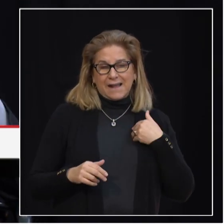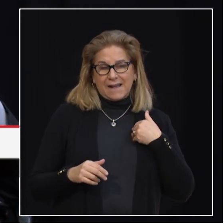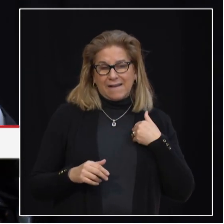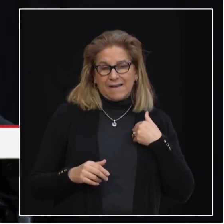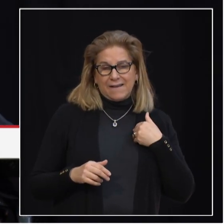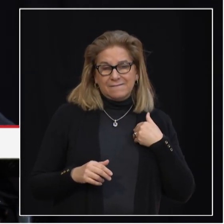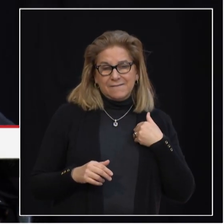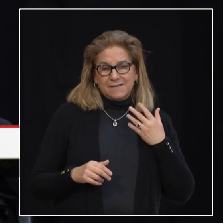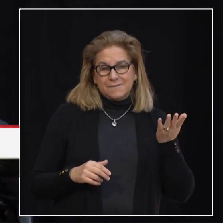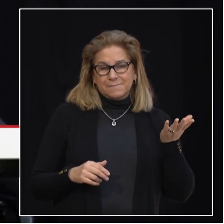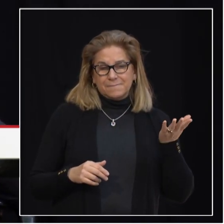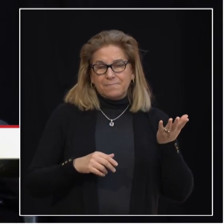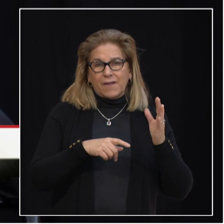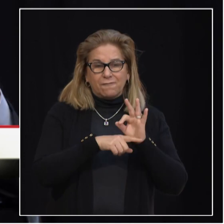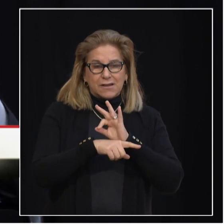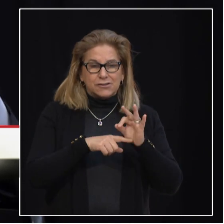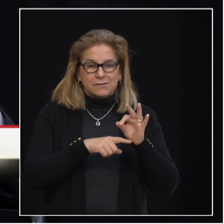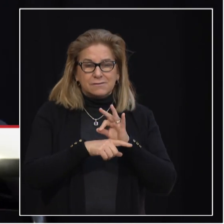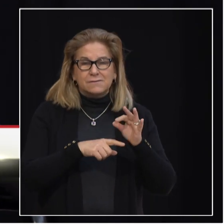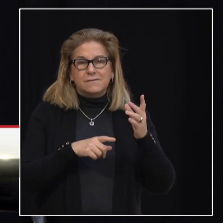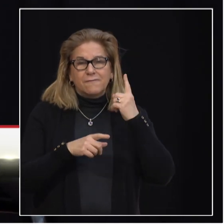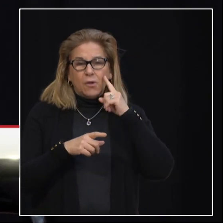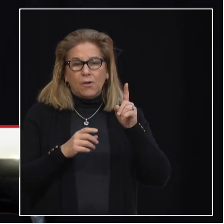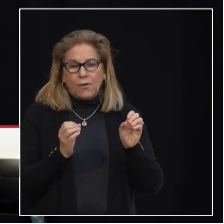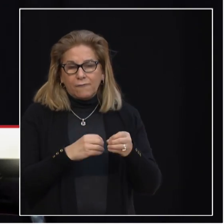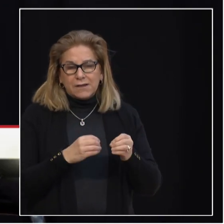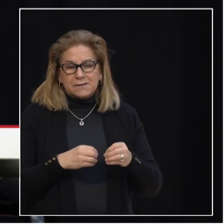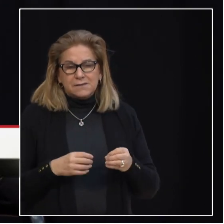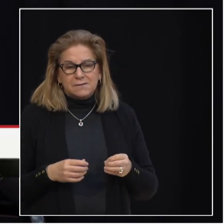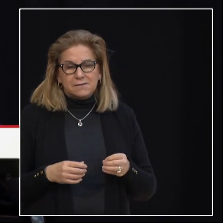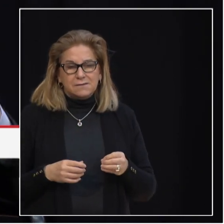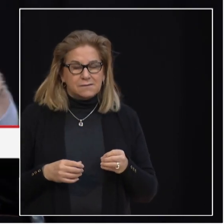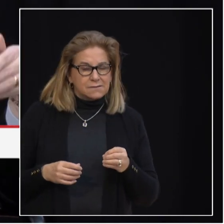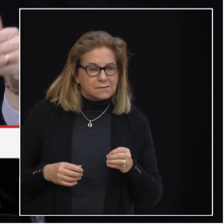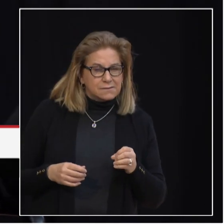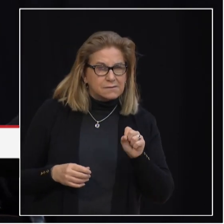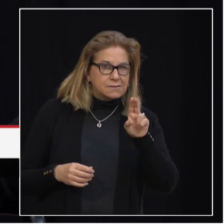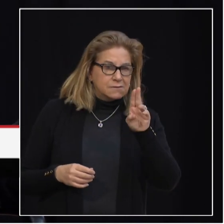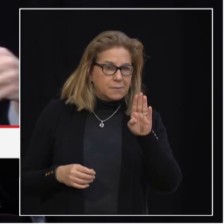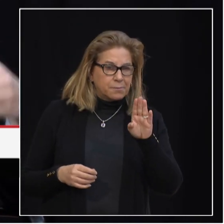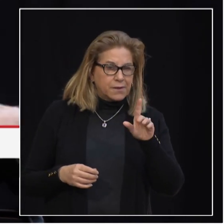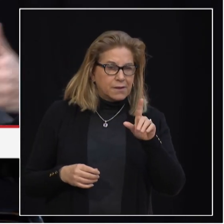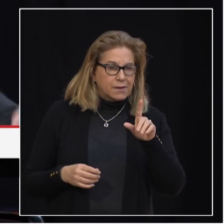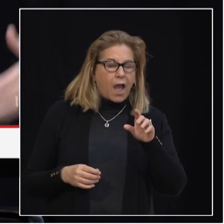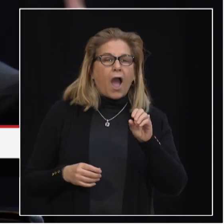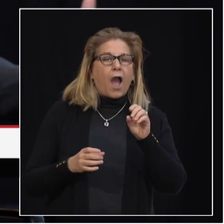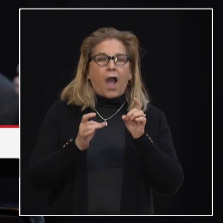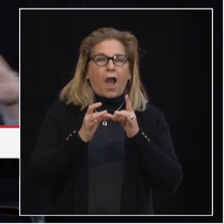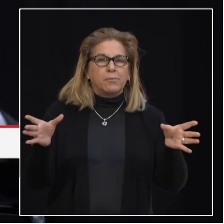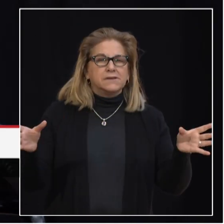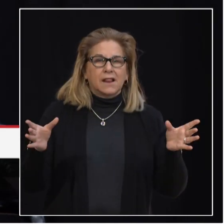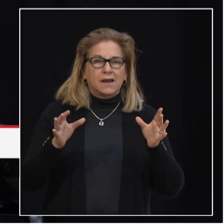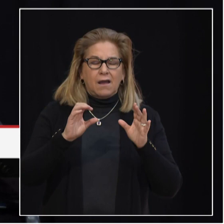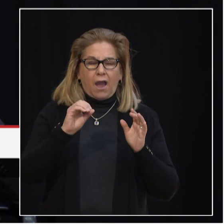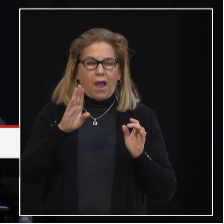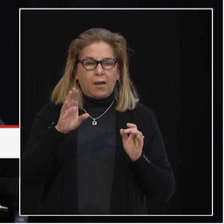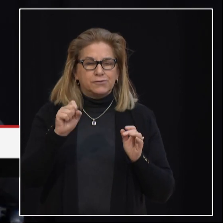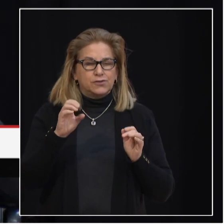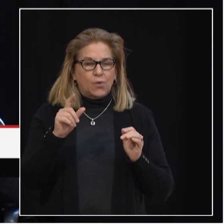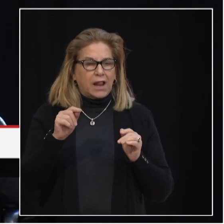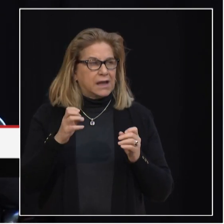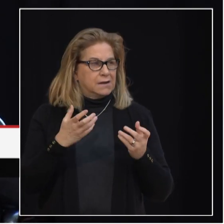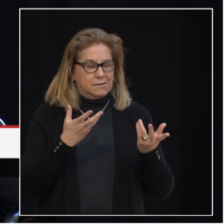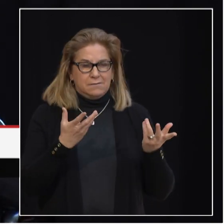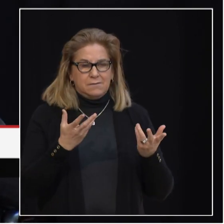obsolete, and those are the places where these opportunities should continue to kind of layer into the